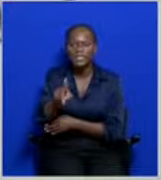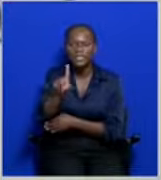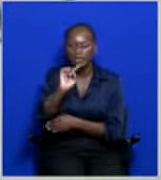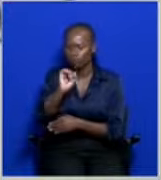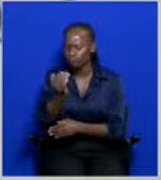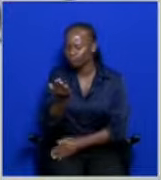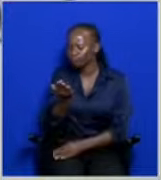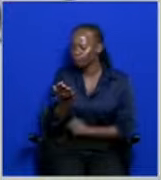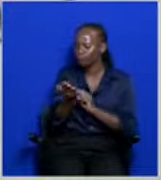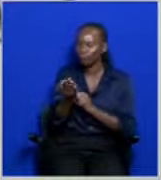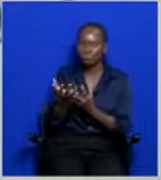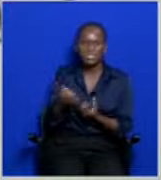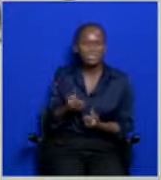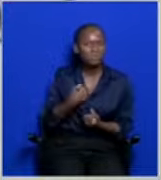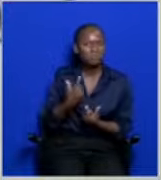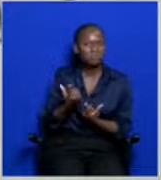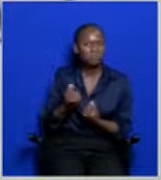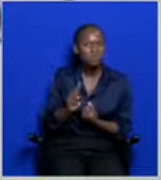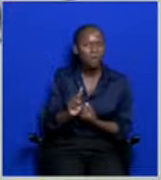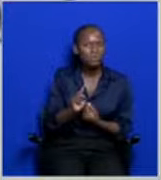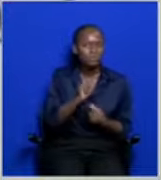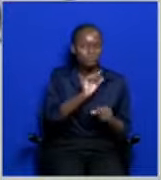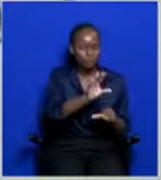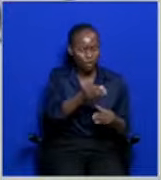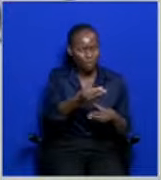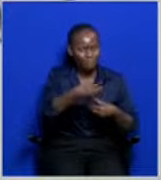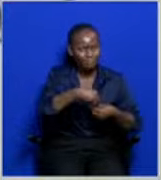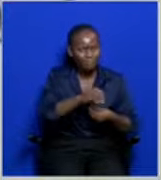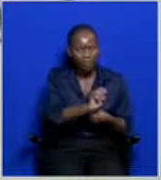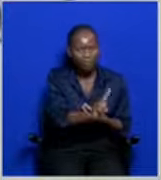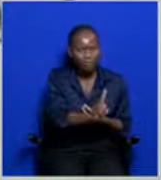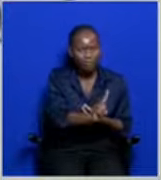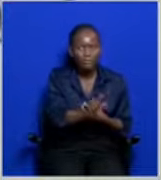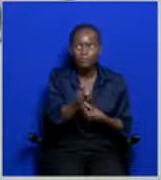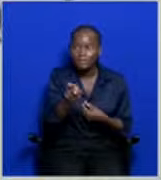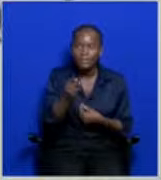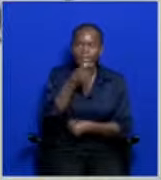those documents and what would it have enabled EMPD to do?